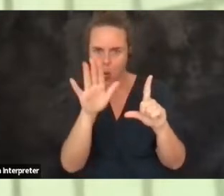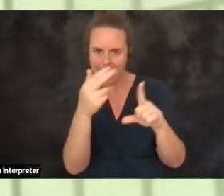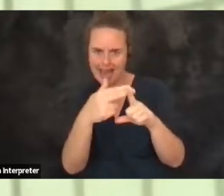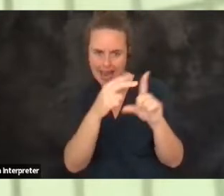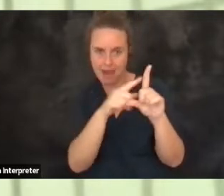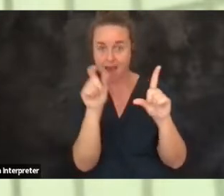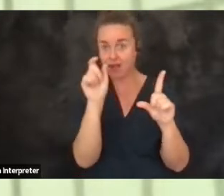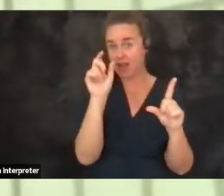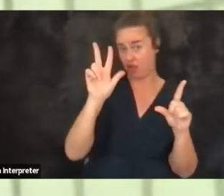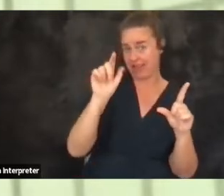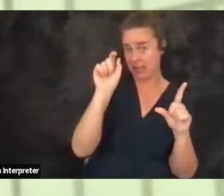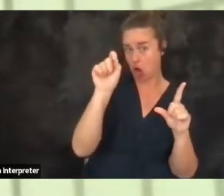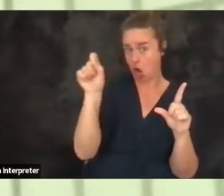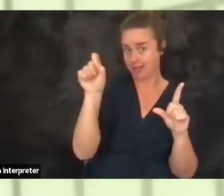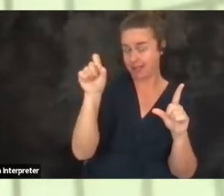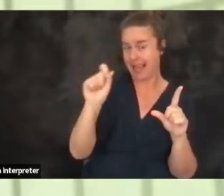to rename.